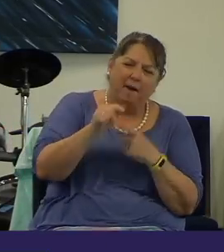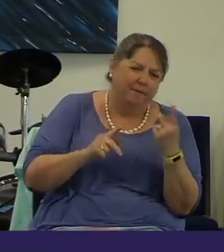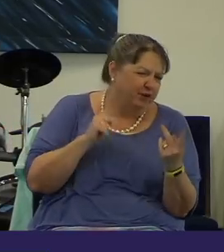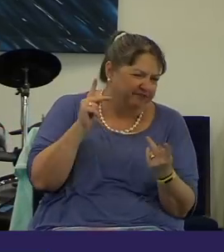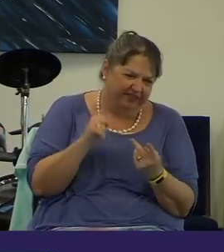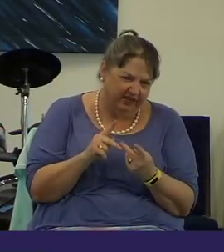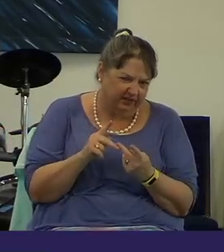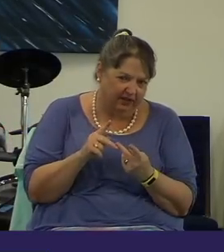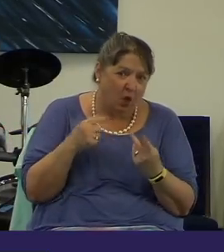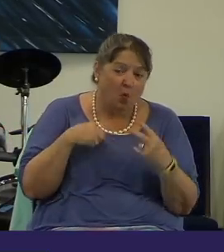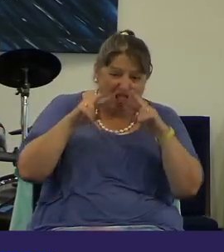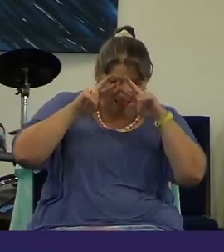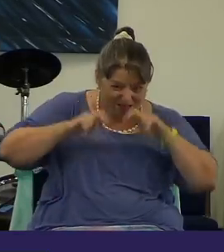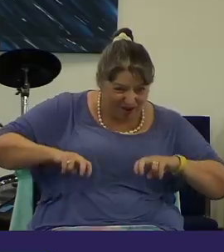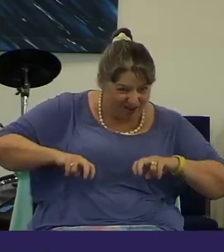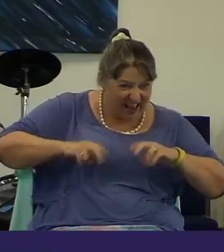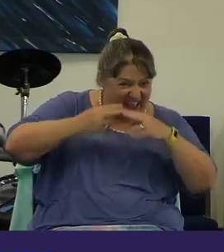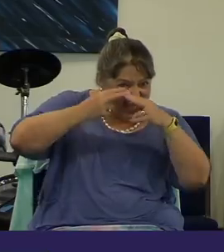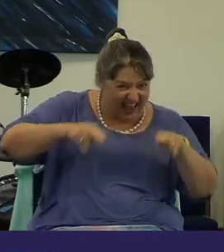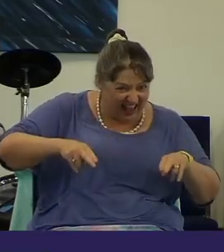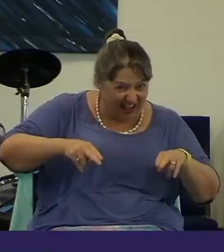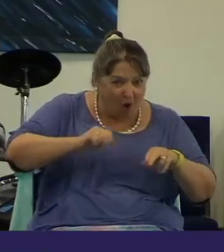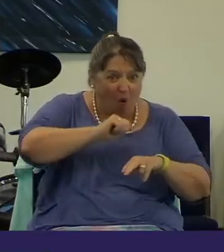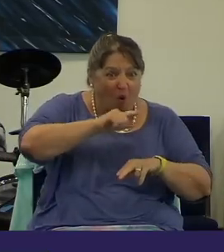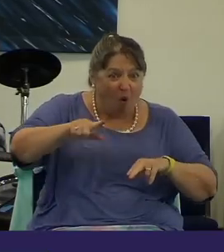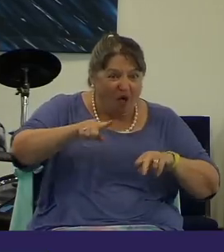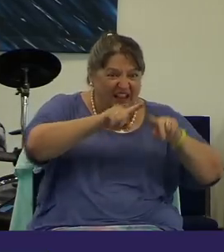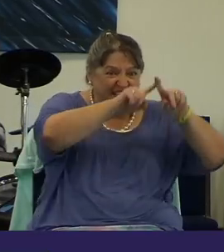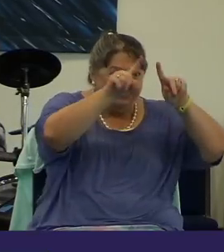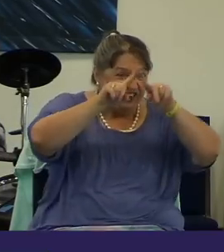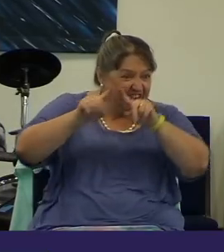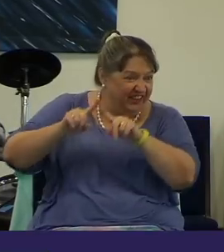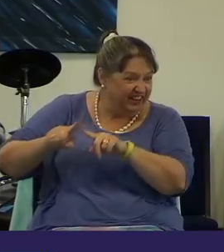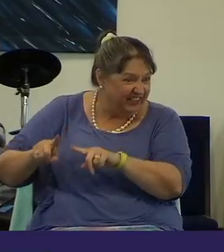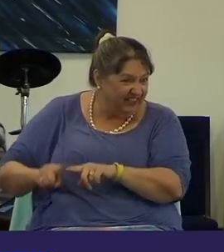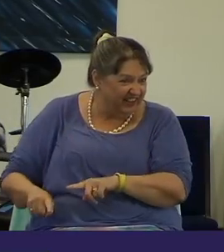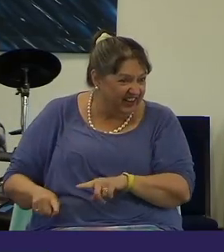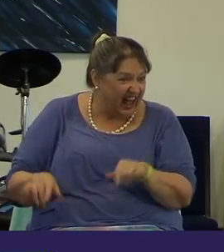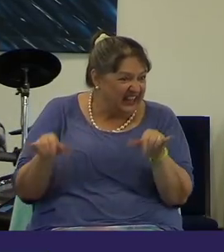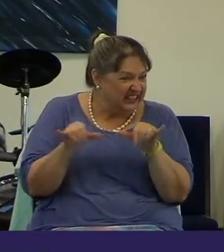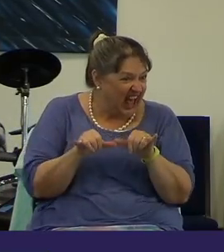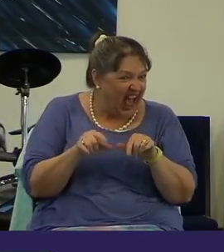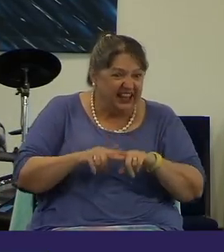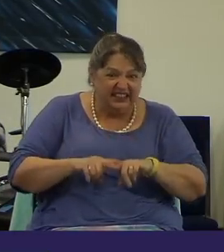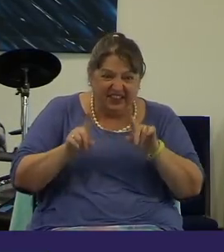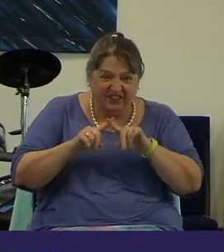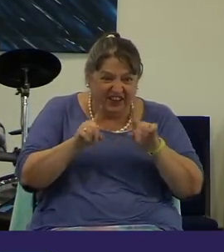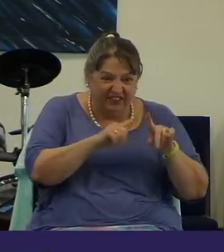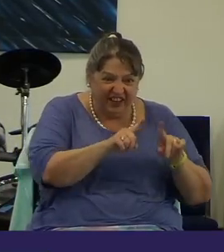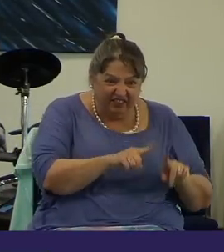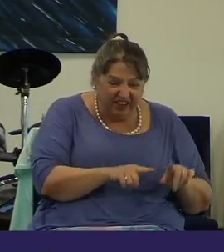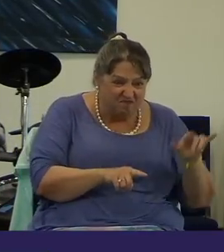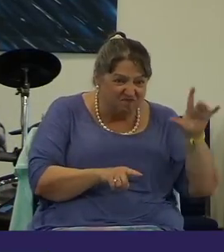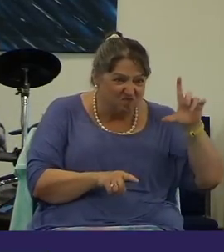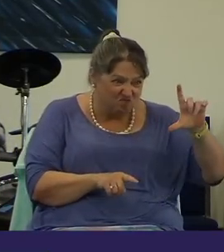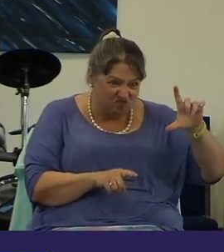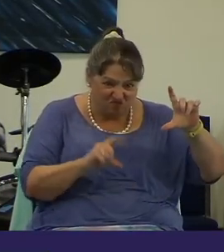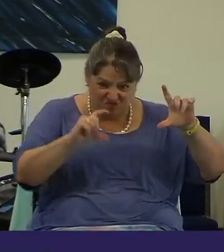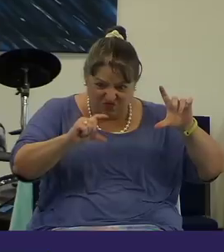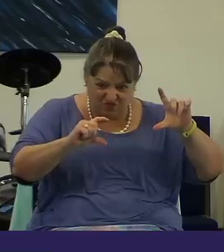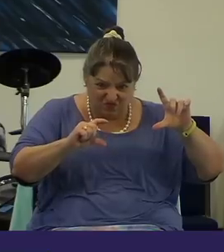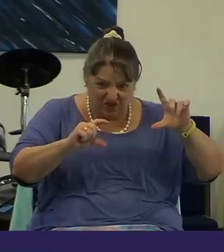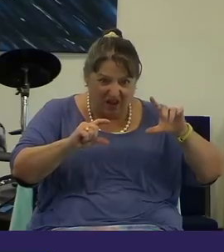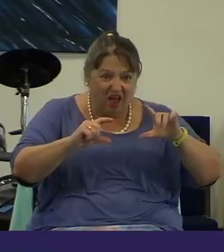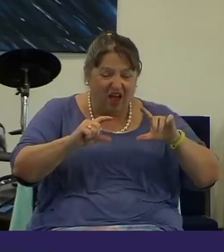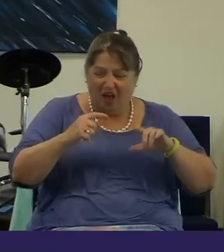at our eggs, they all look different before we peel them, right? None of them were the same, just like none of us are the same.